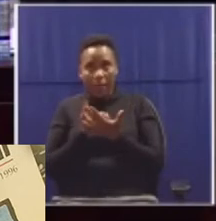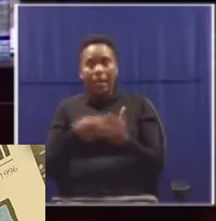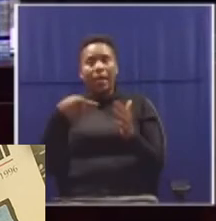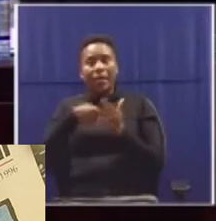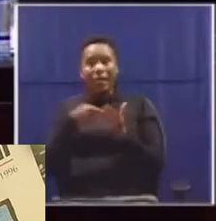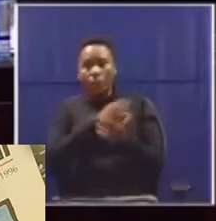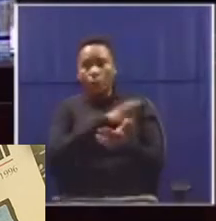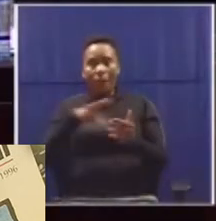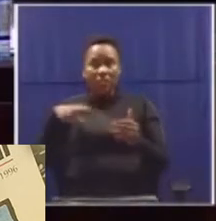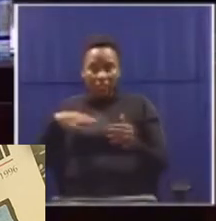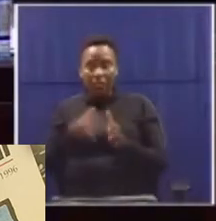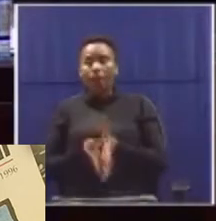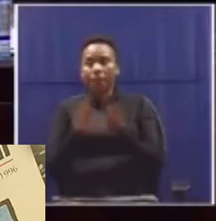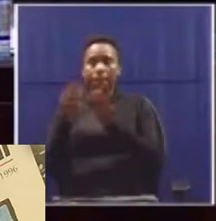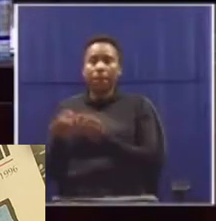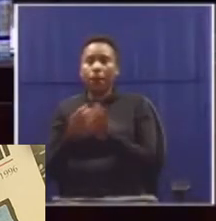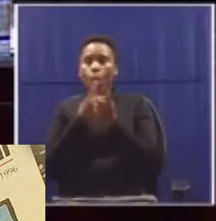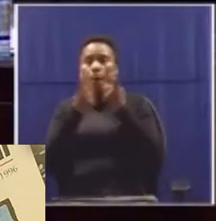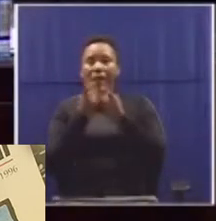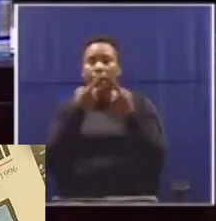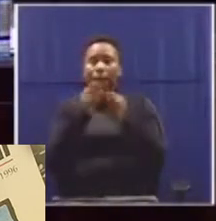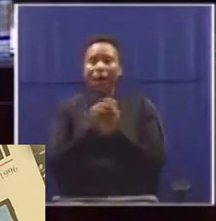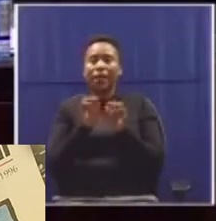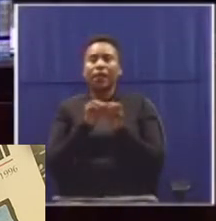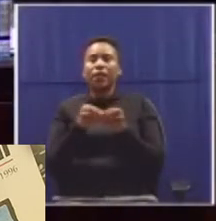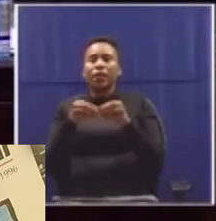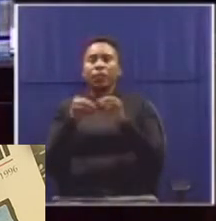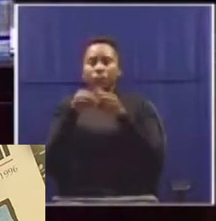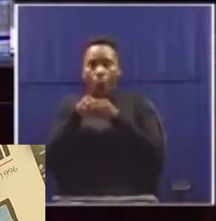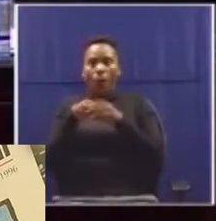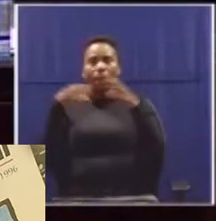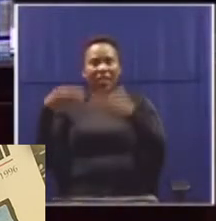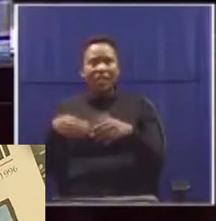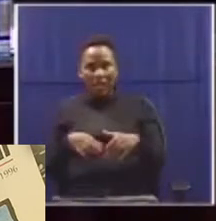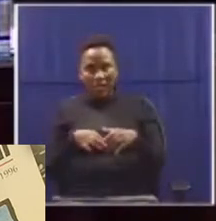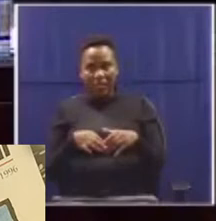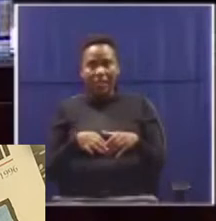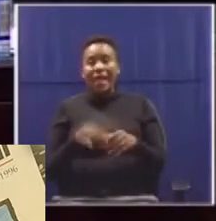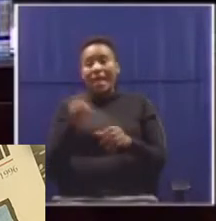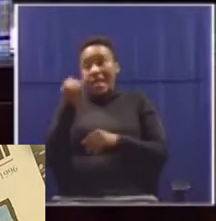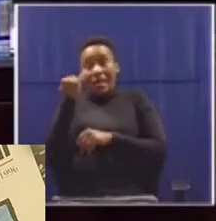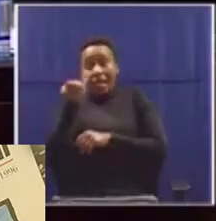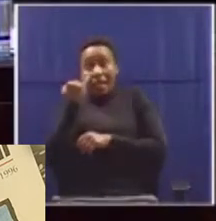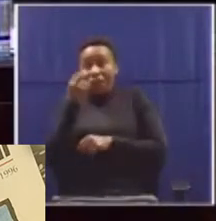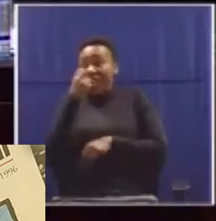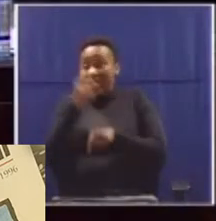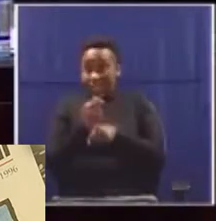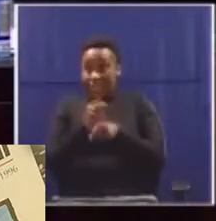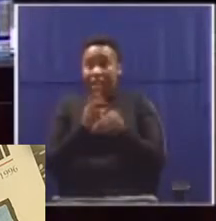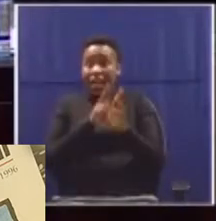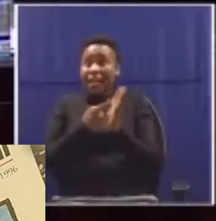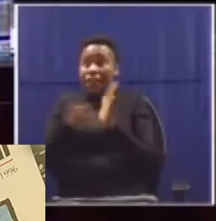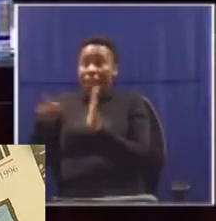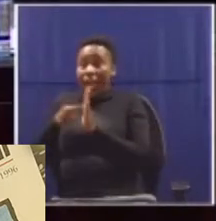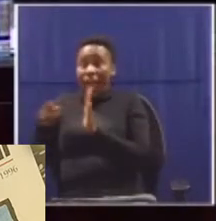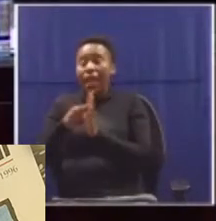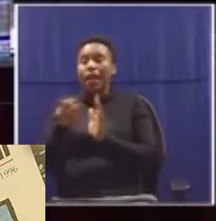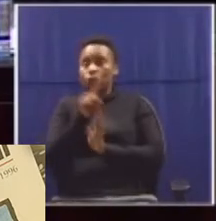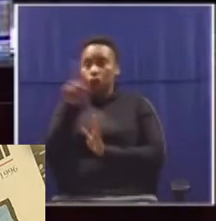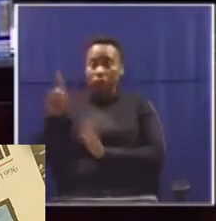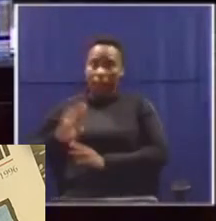investigate complaint by small business and if needs refer the result of the education to the body's